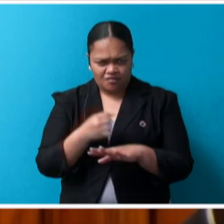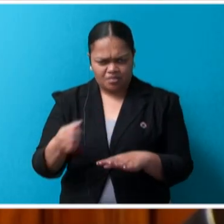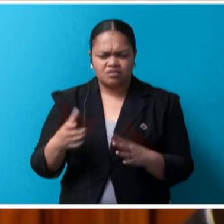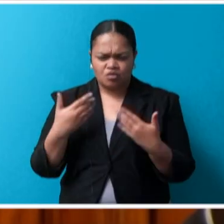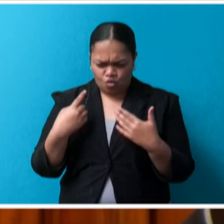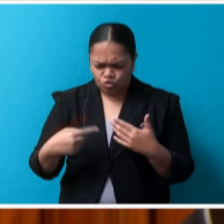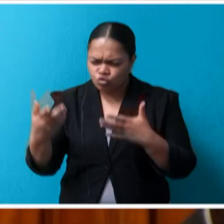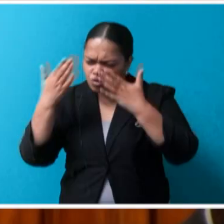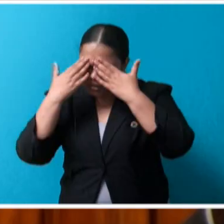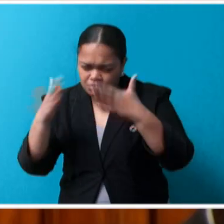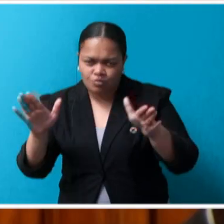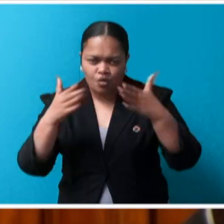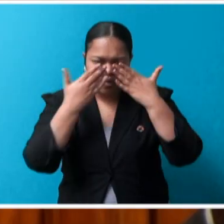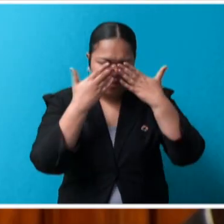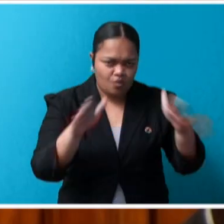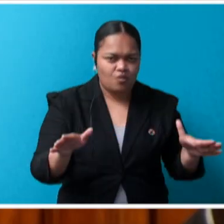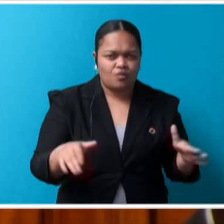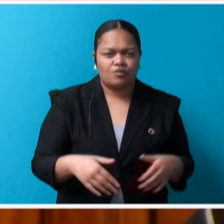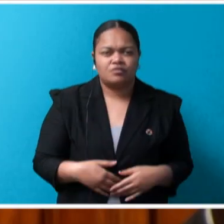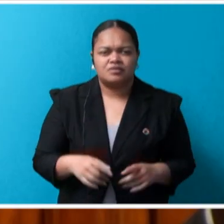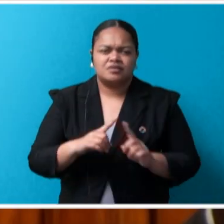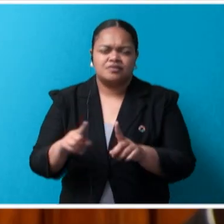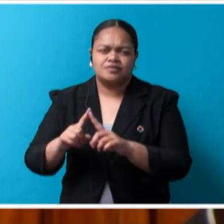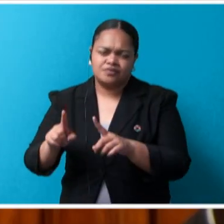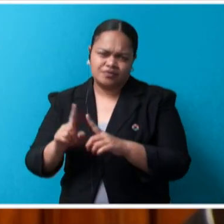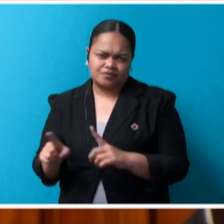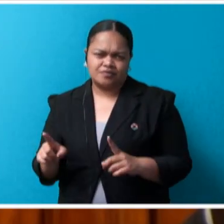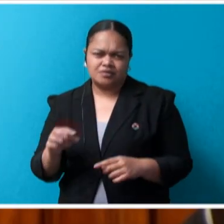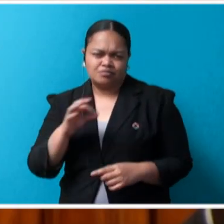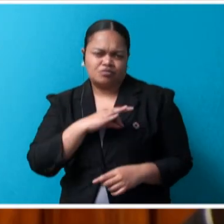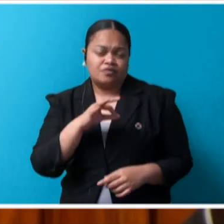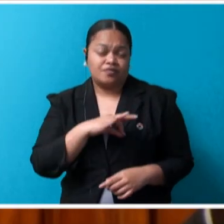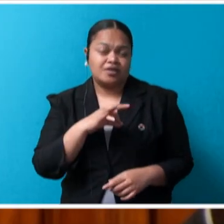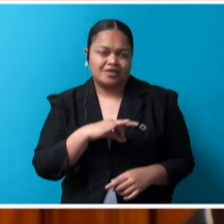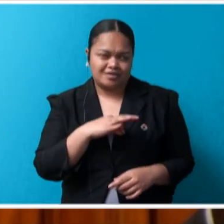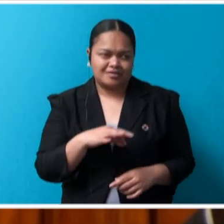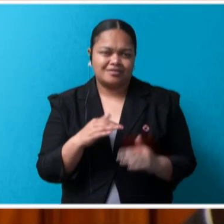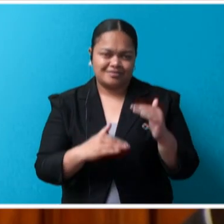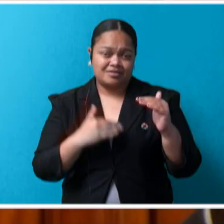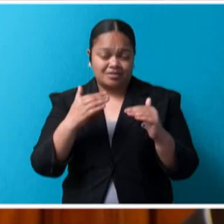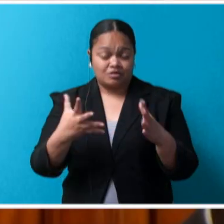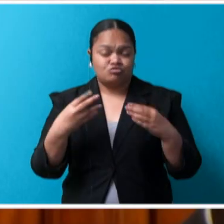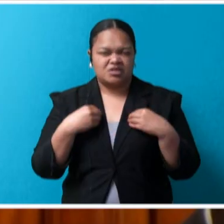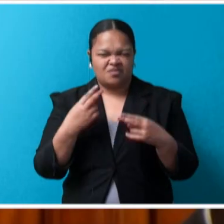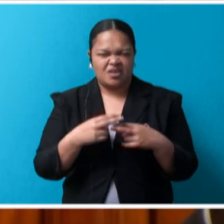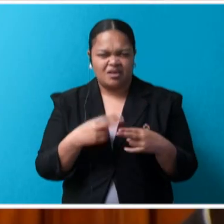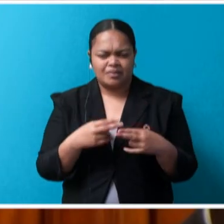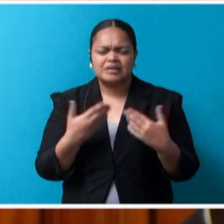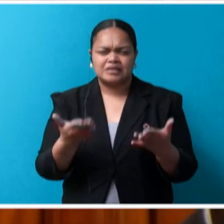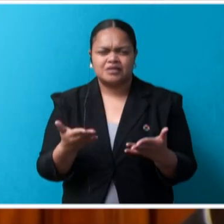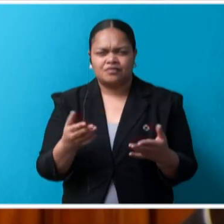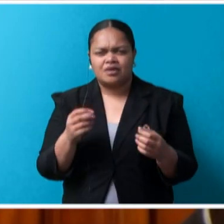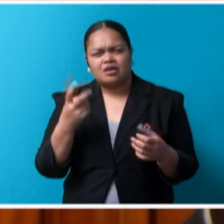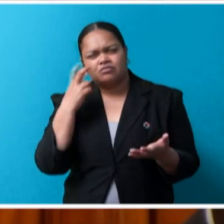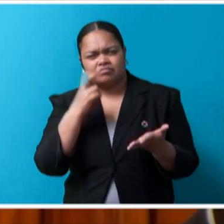exploring practical avenues that ensure that our dairy farmers receive the recognition and support and opportunities they